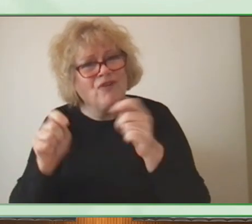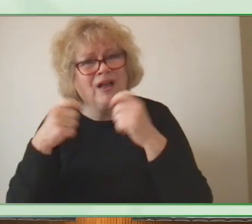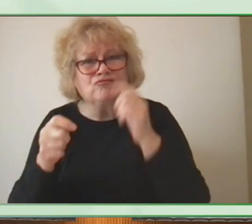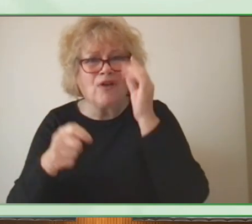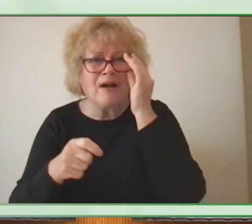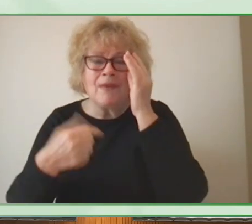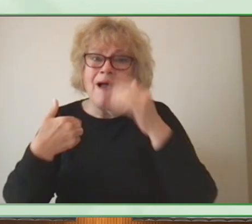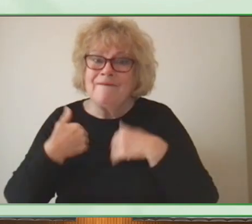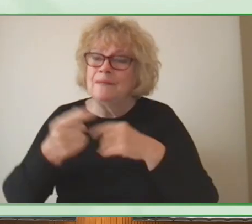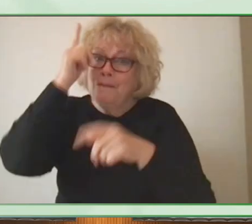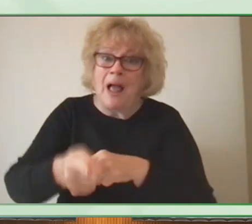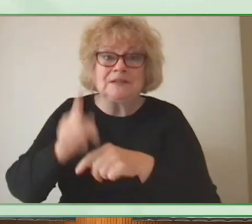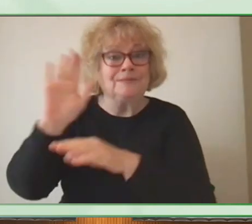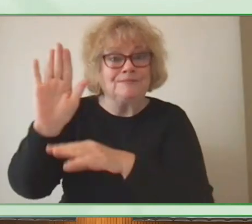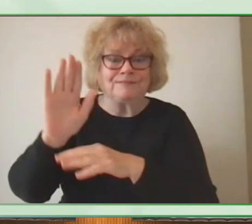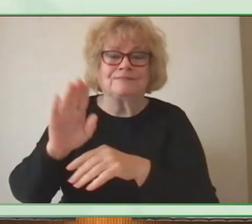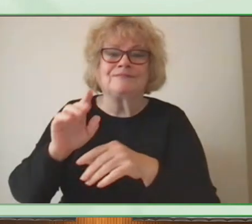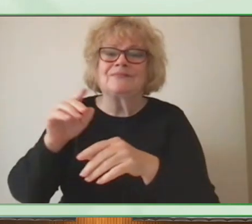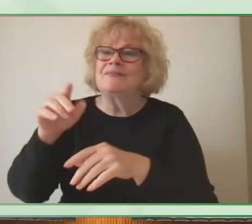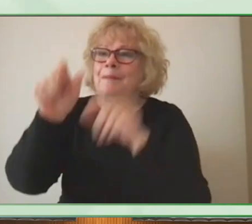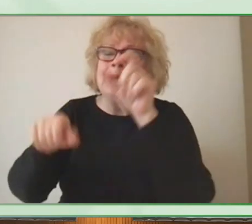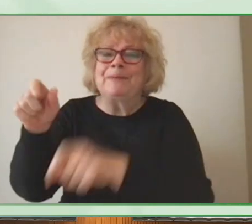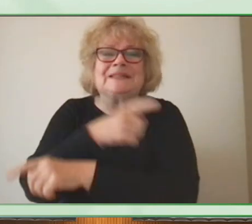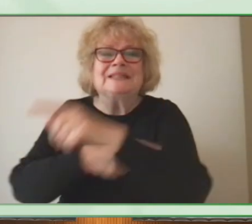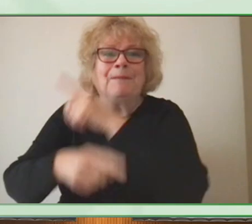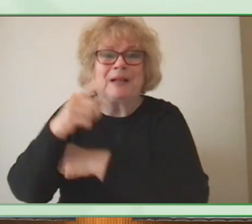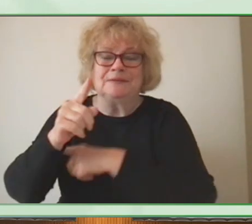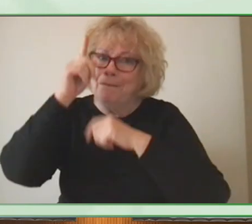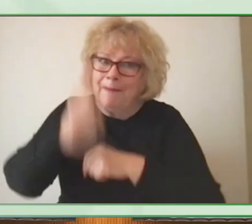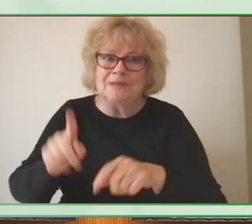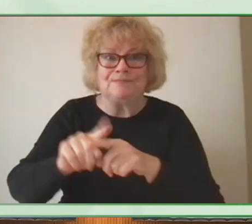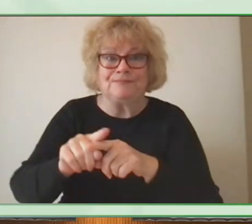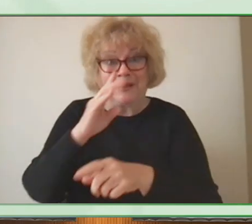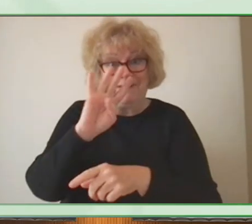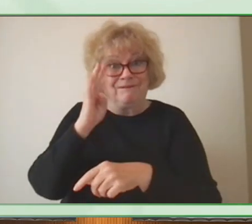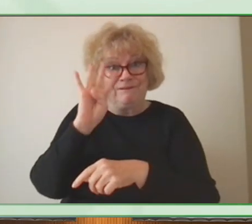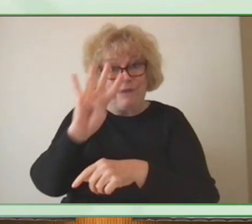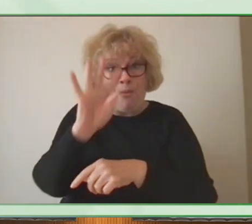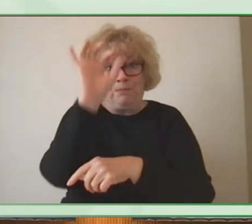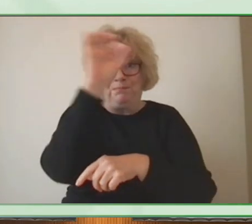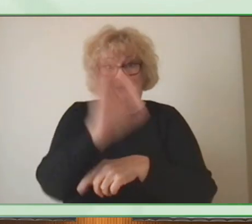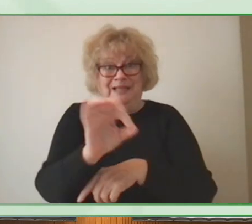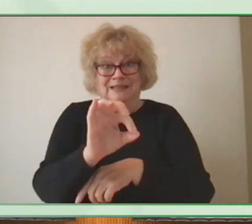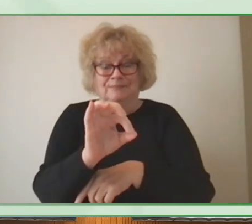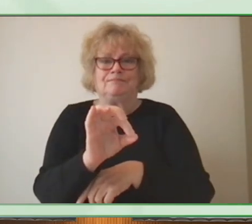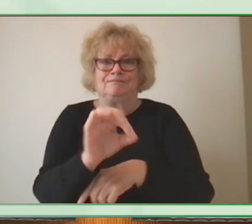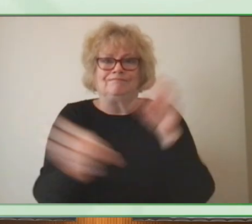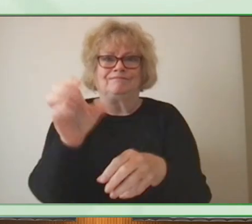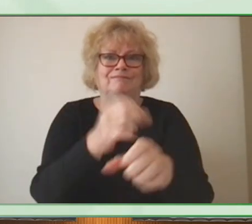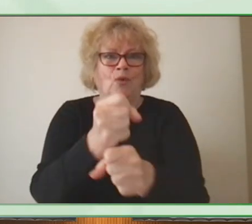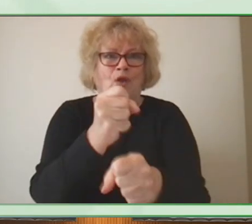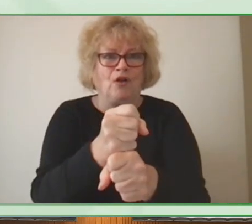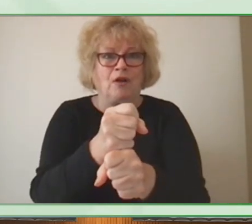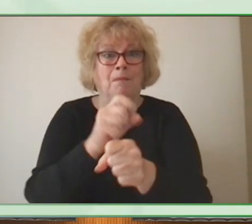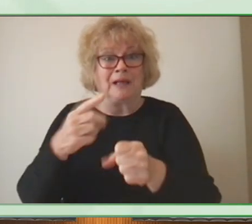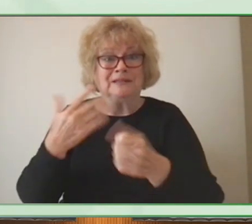of our enterprises use this quota, this mechanism during the last year, more